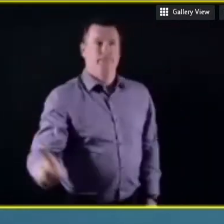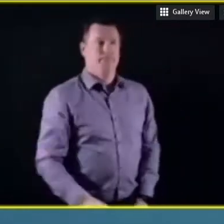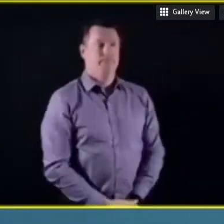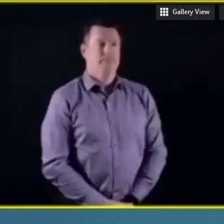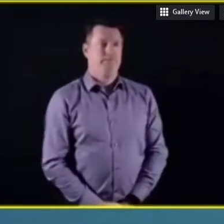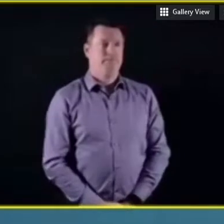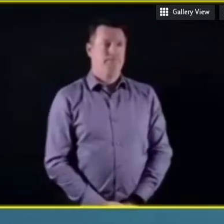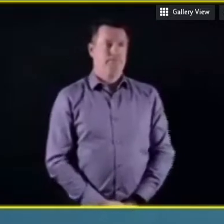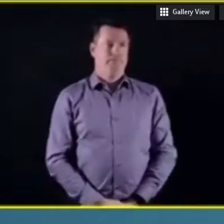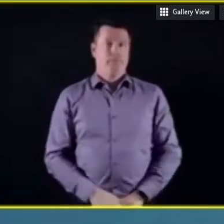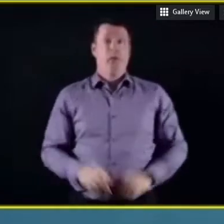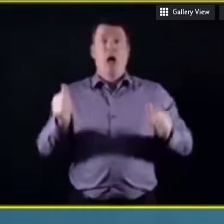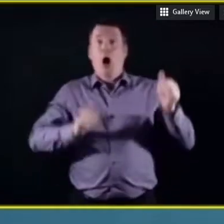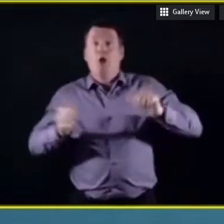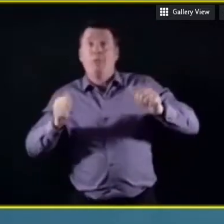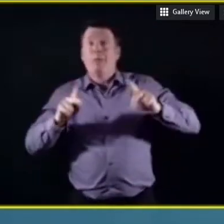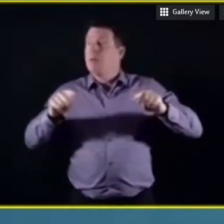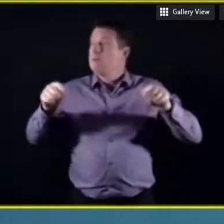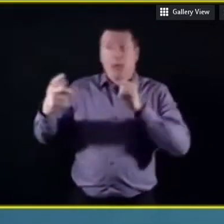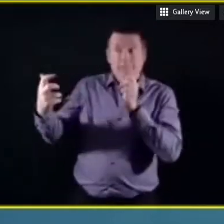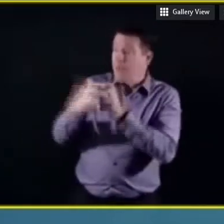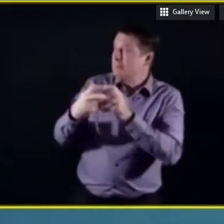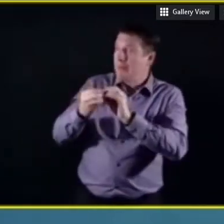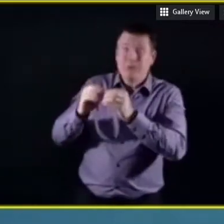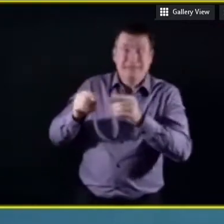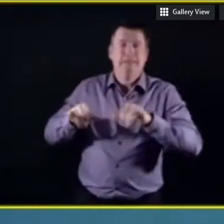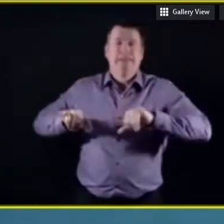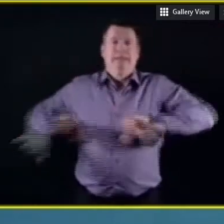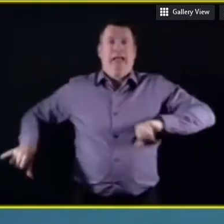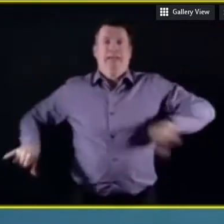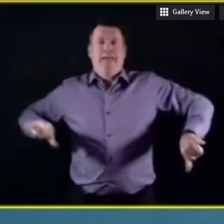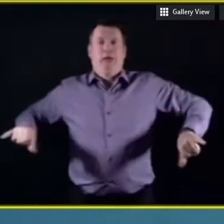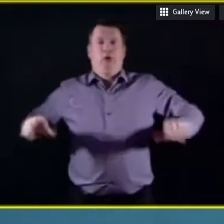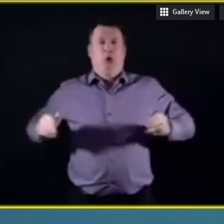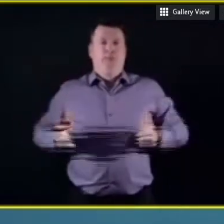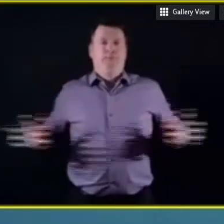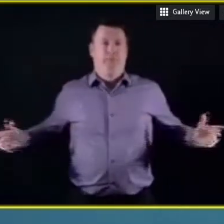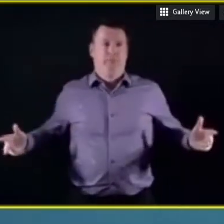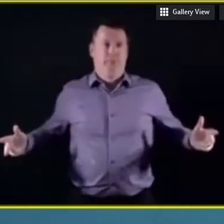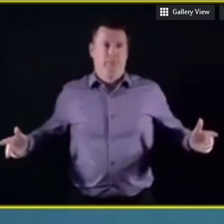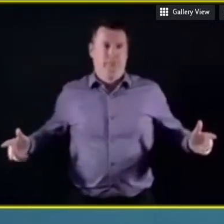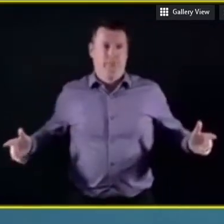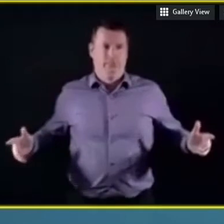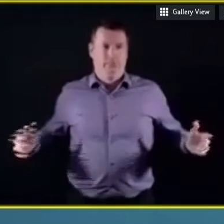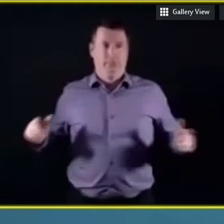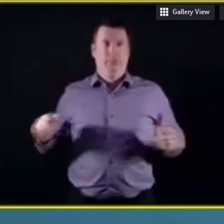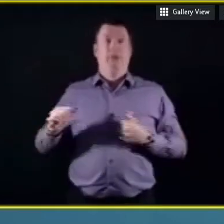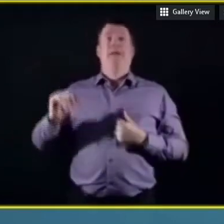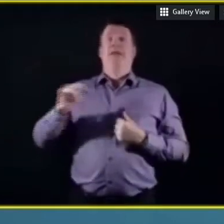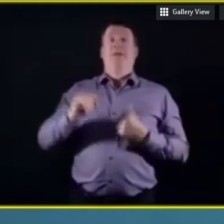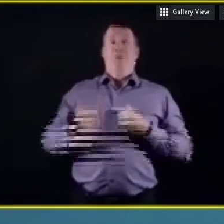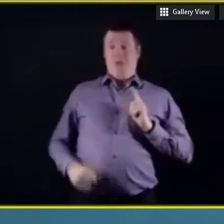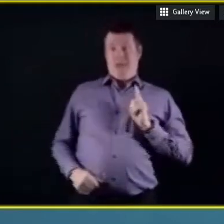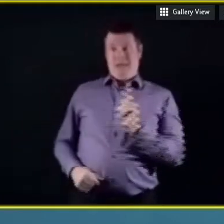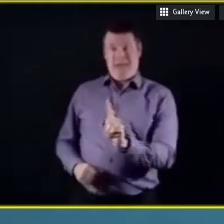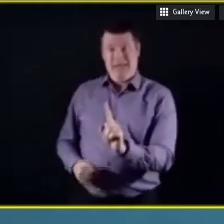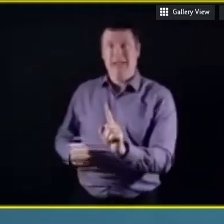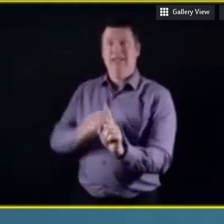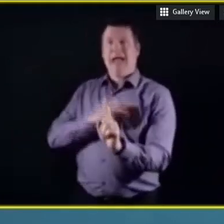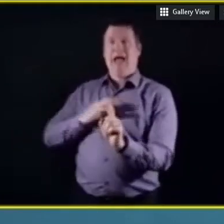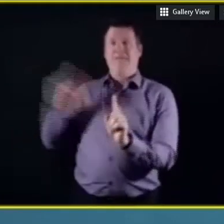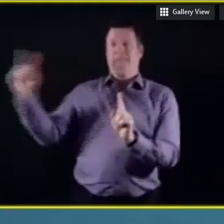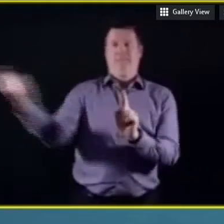That's great. And actually, a couple of simple questions we should get on the record. What's the exact address of this clinic, and